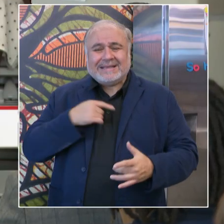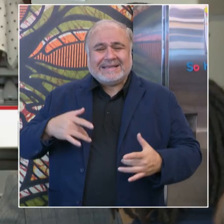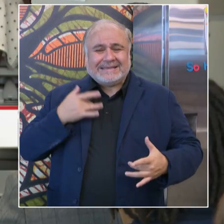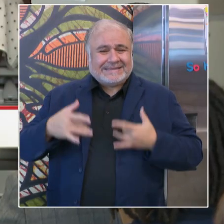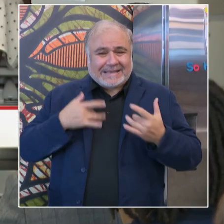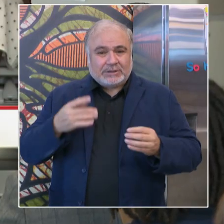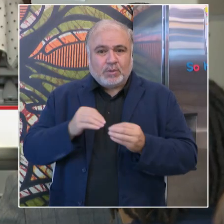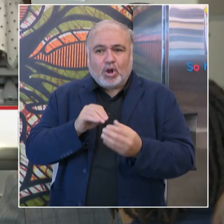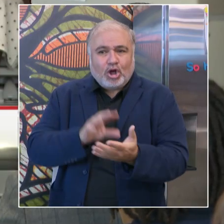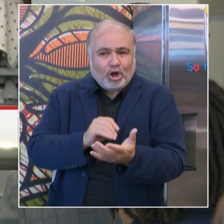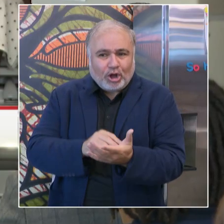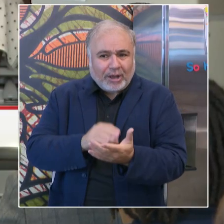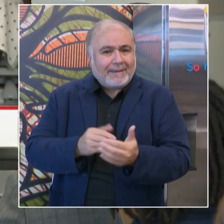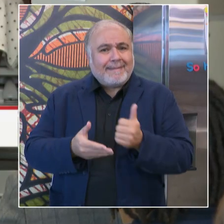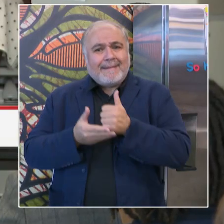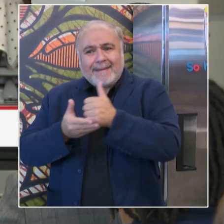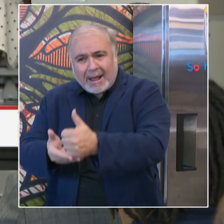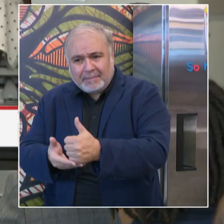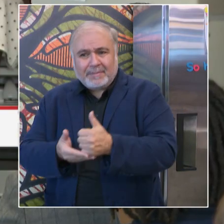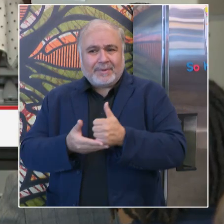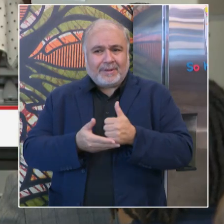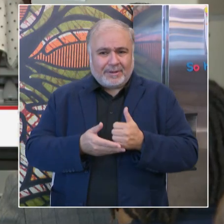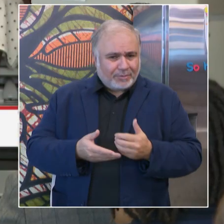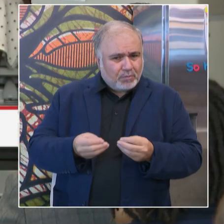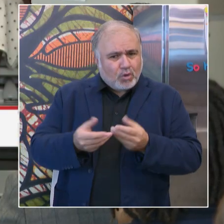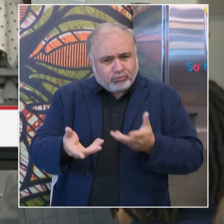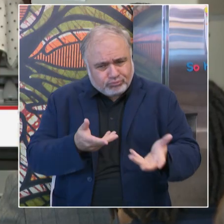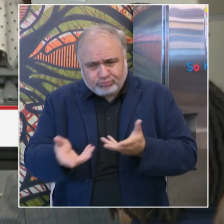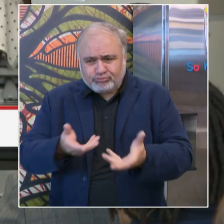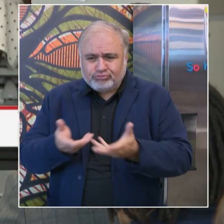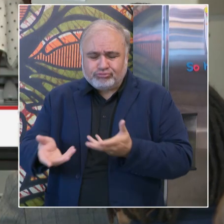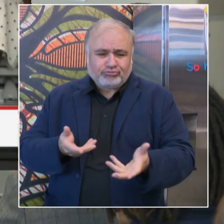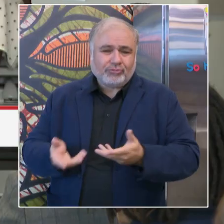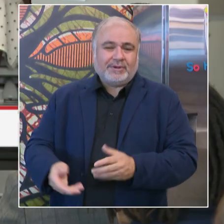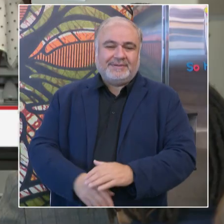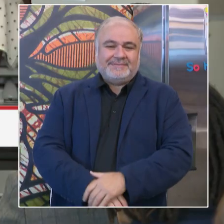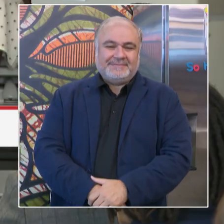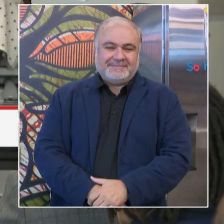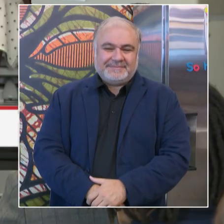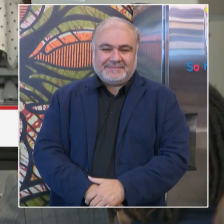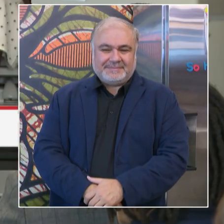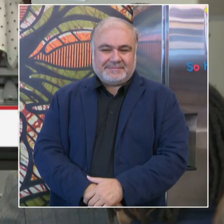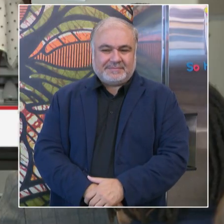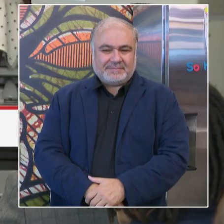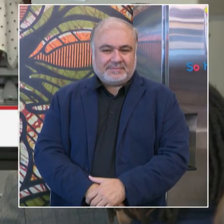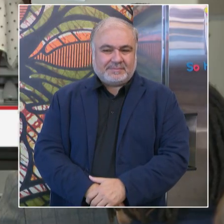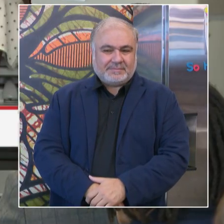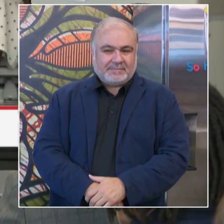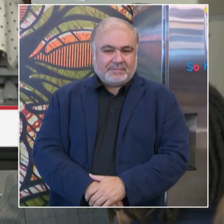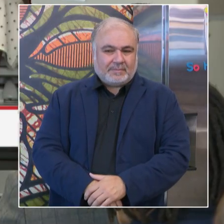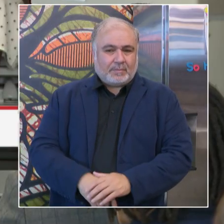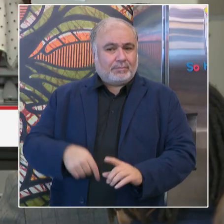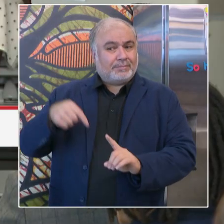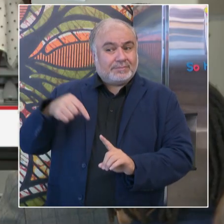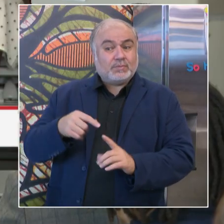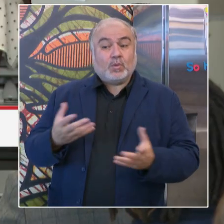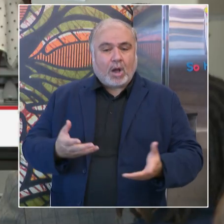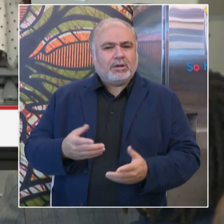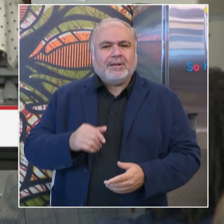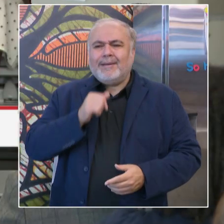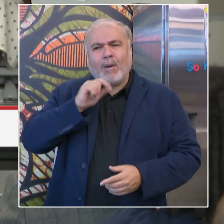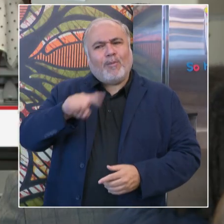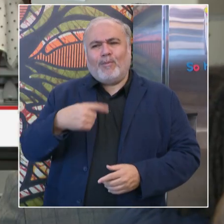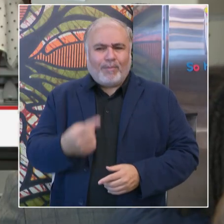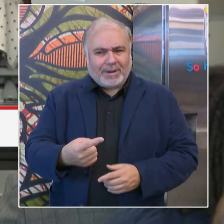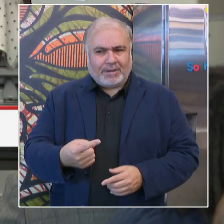learn. At Whitman Walker Health, we envision DC Heal as much more than simply building out a pipeline of future healthcare employees.